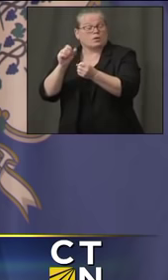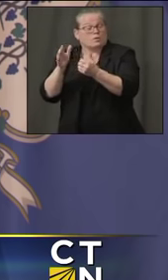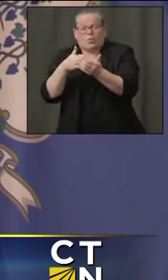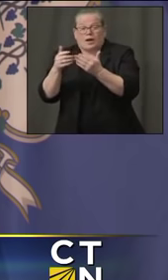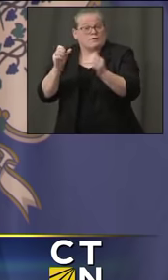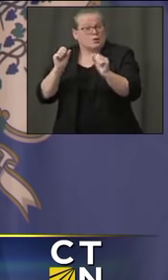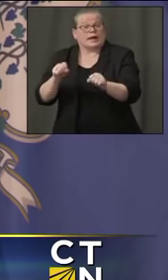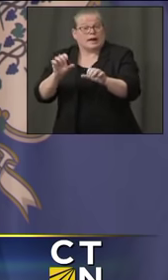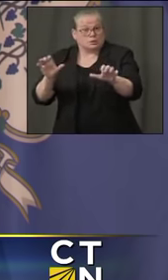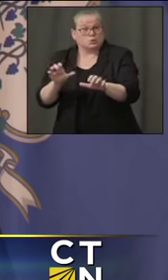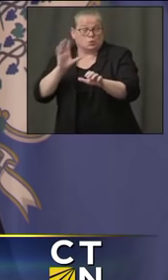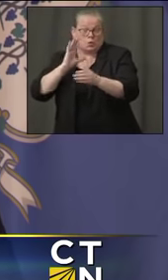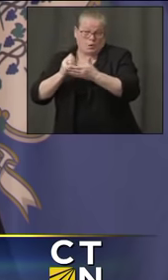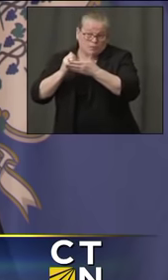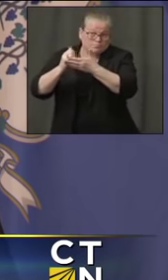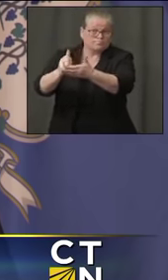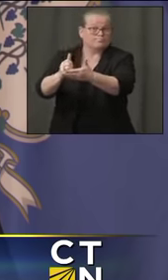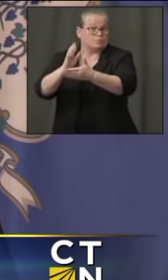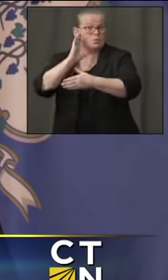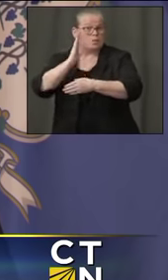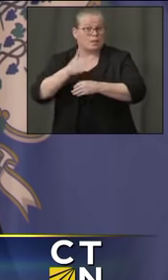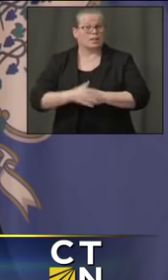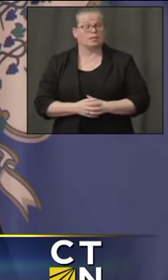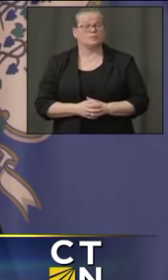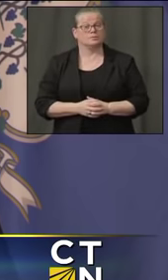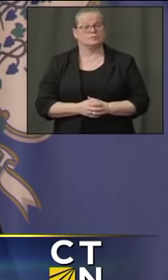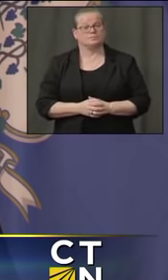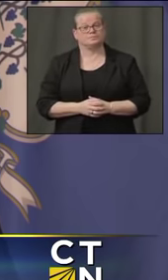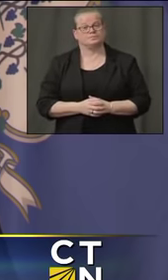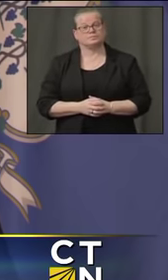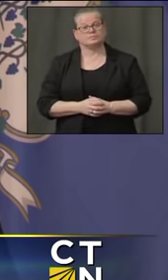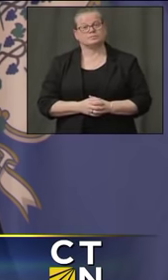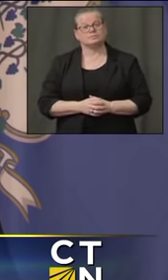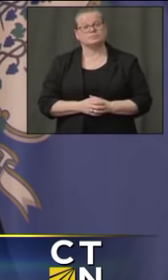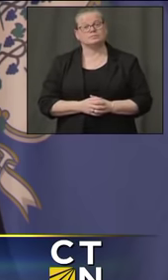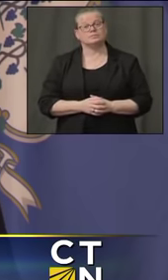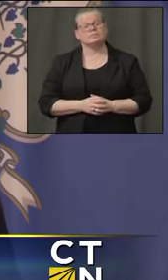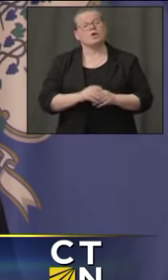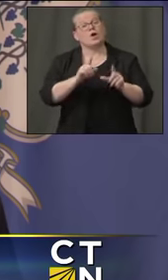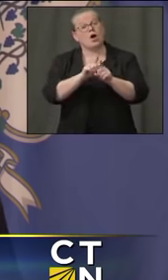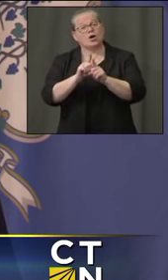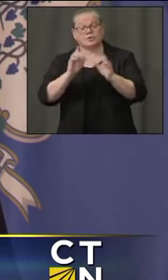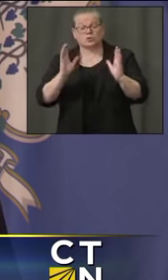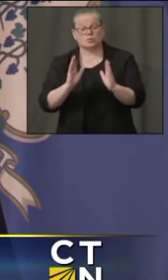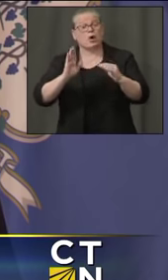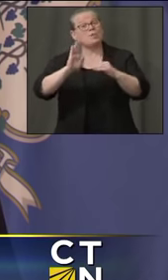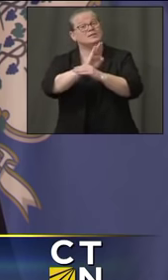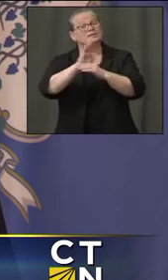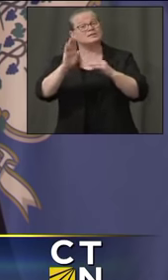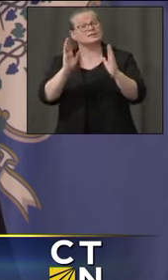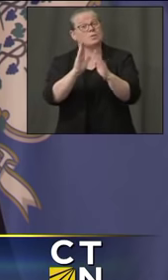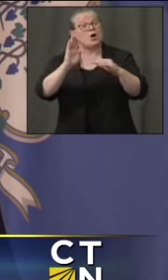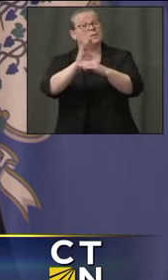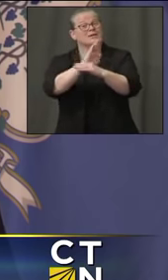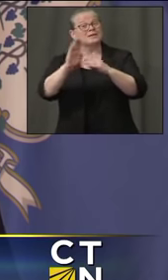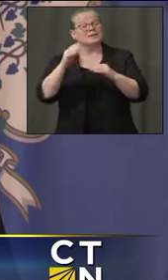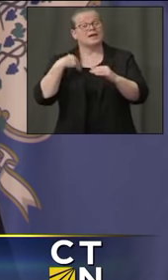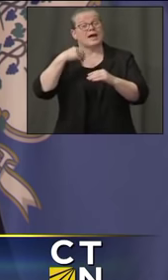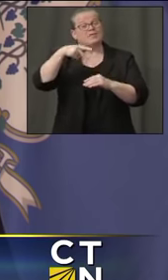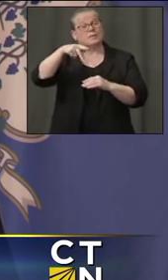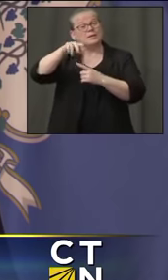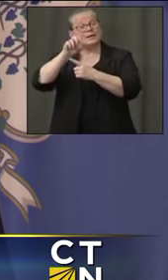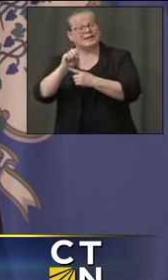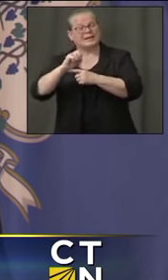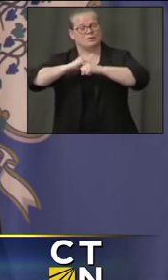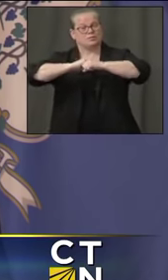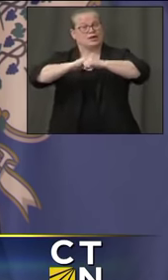In addition, when it comes to PPE for our small businesses, we got that available via CBIA